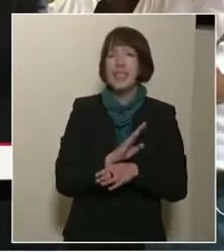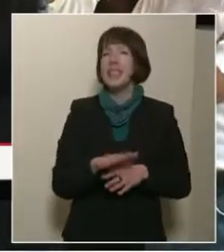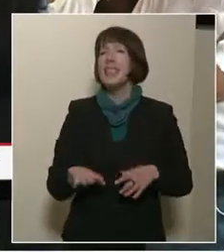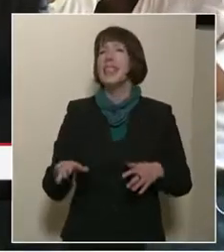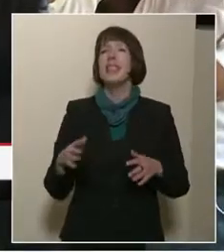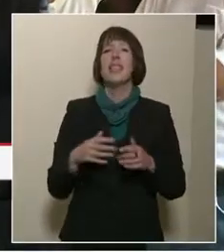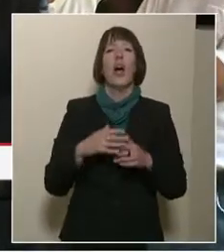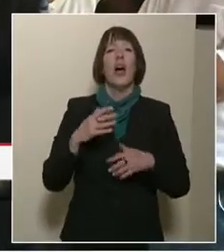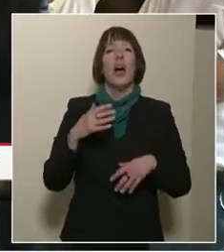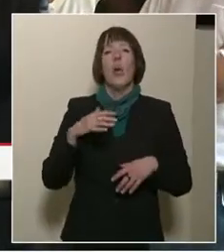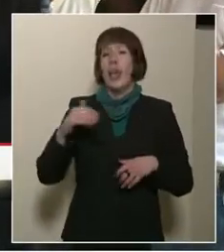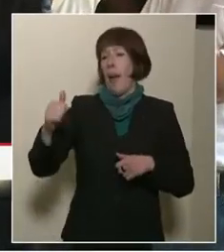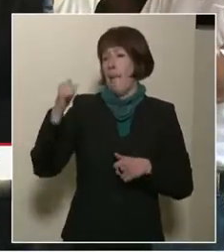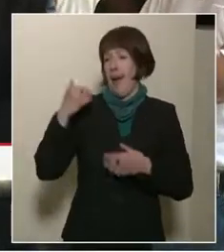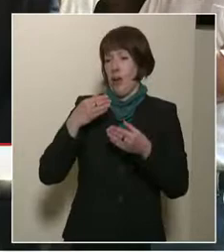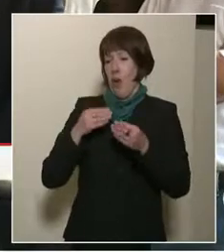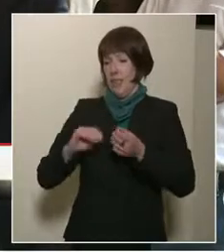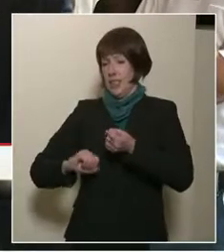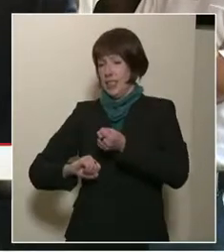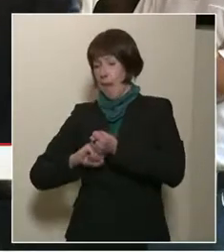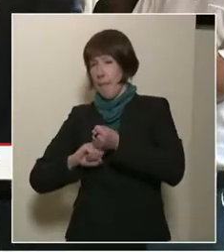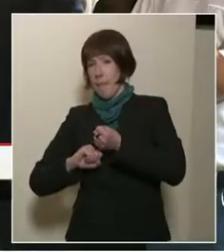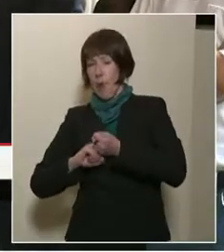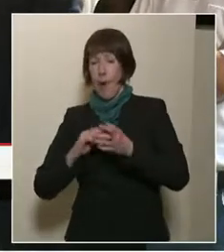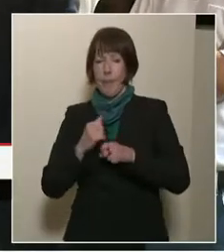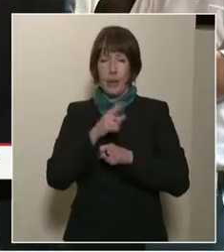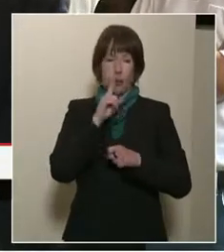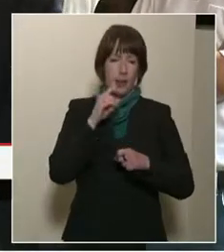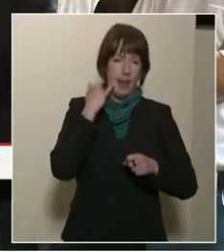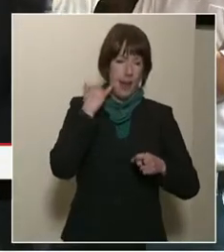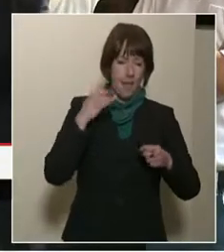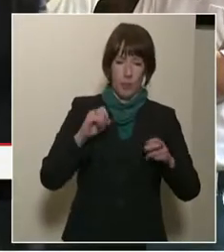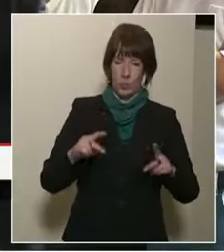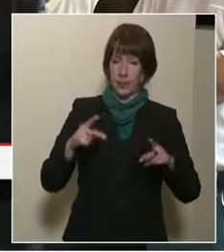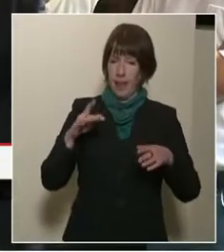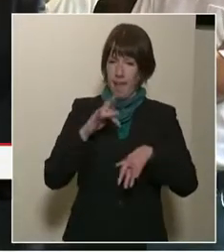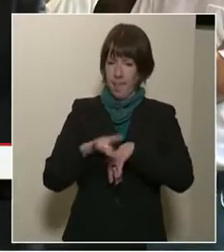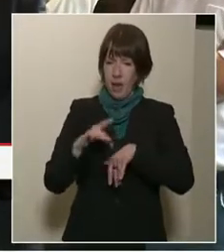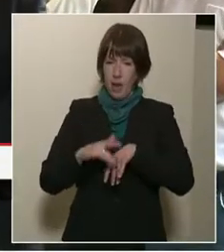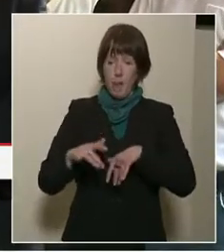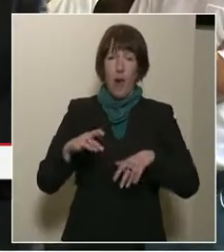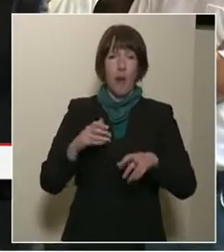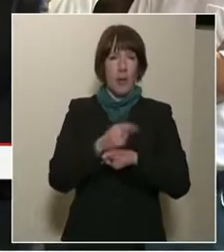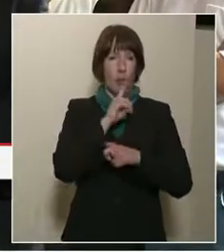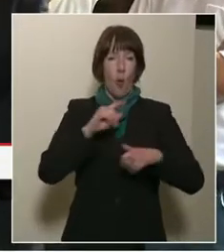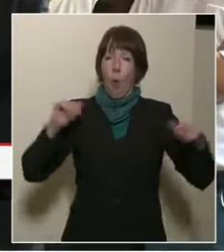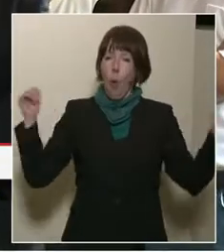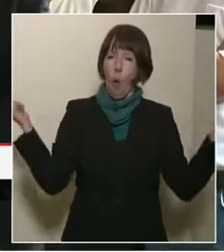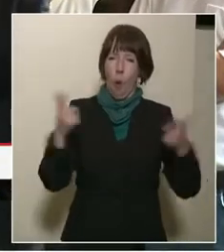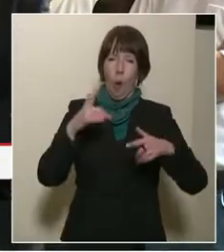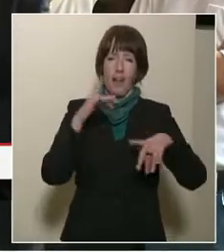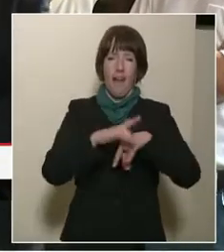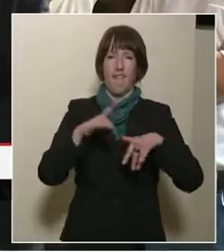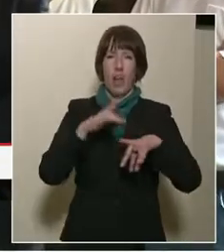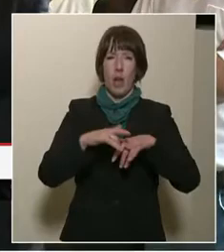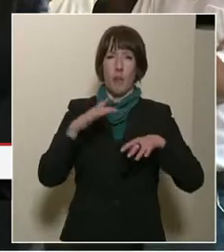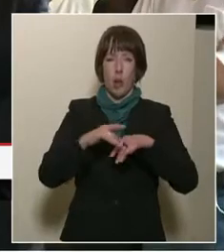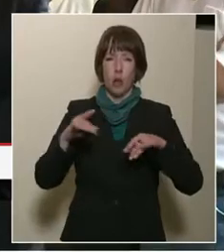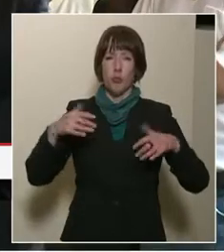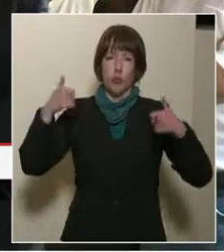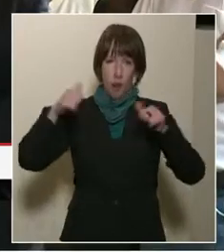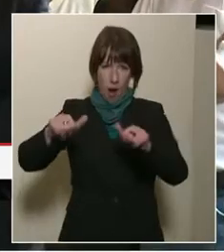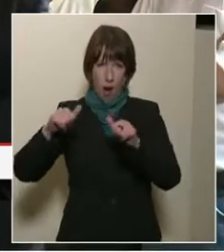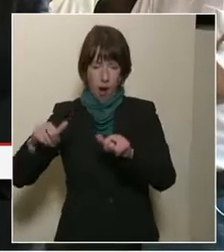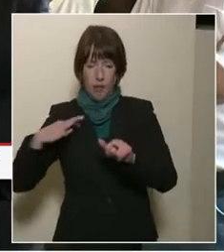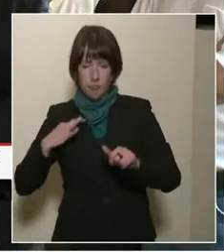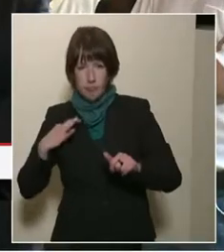office support, and making sure when opportunities are available, everybody is available to go after them.